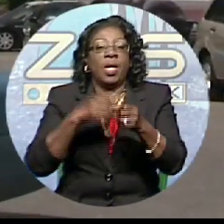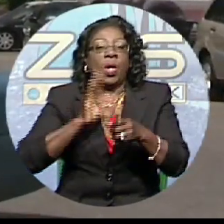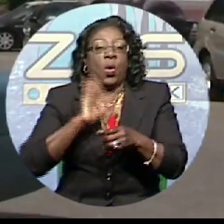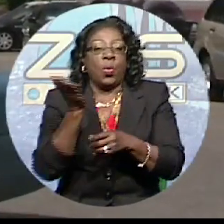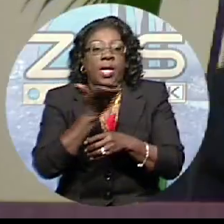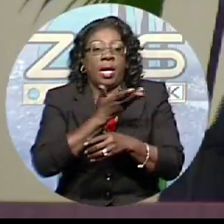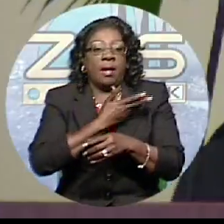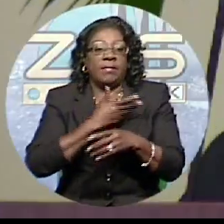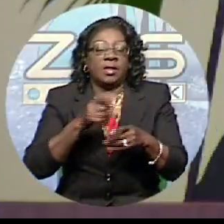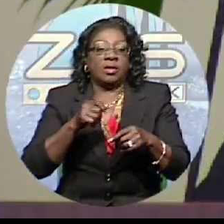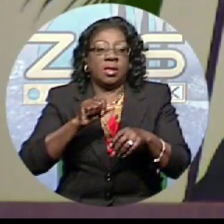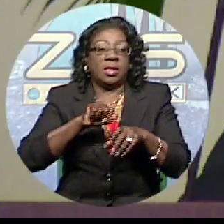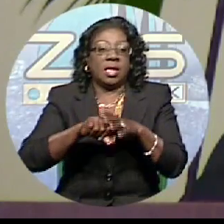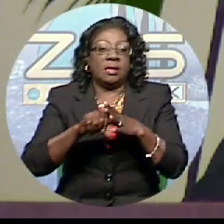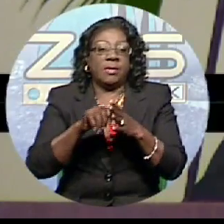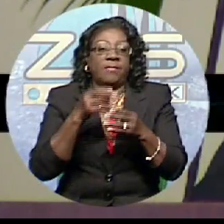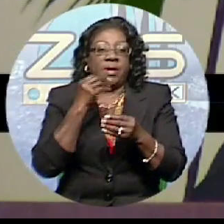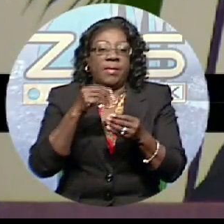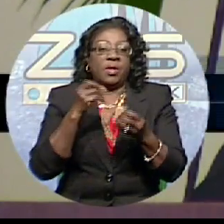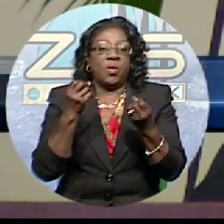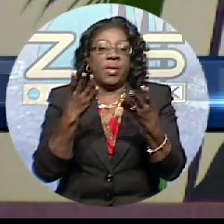by too many people being let out on bail,